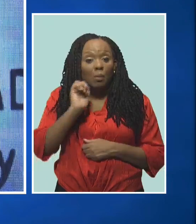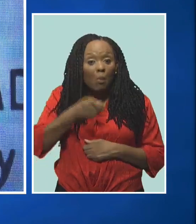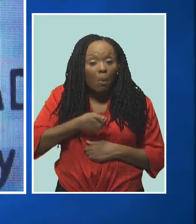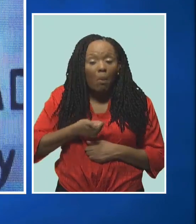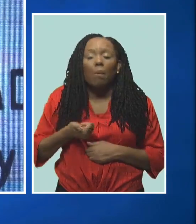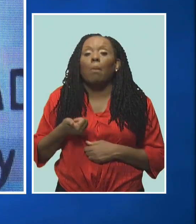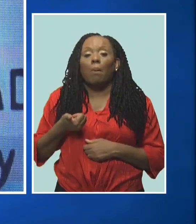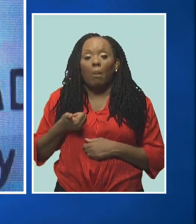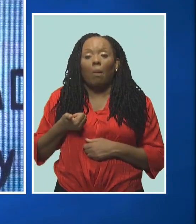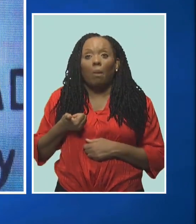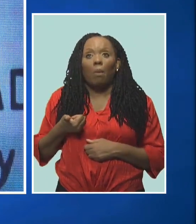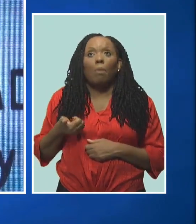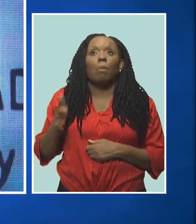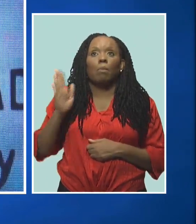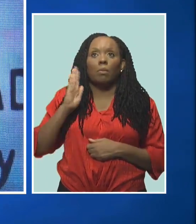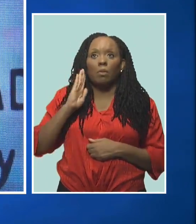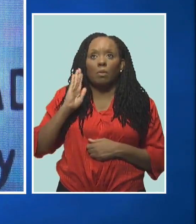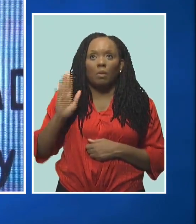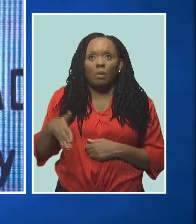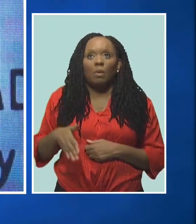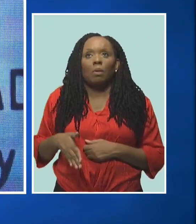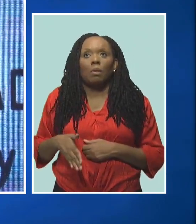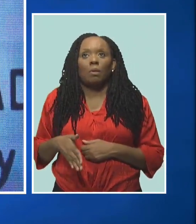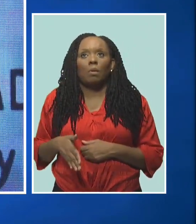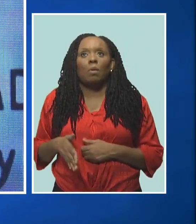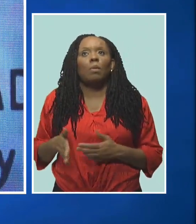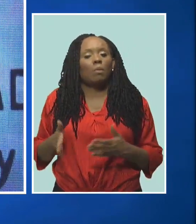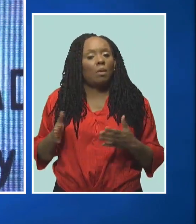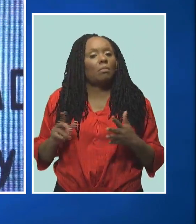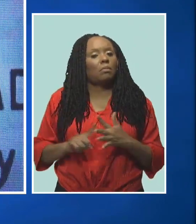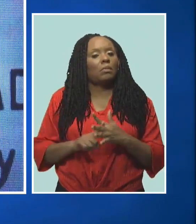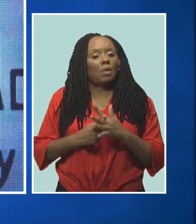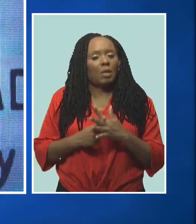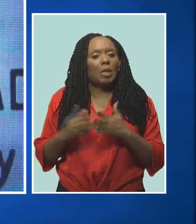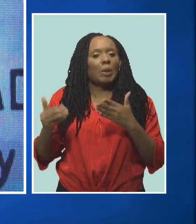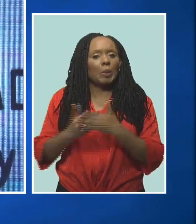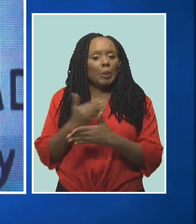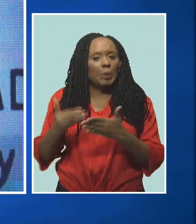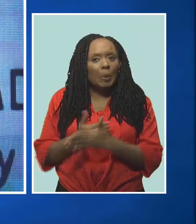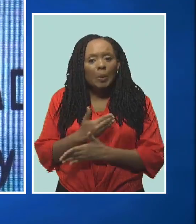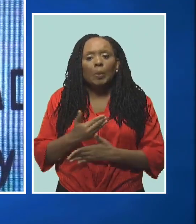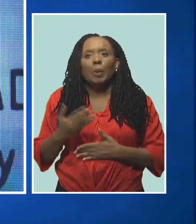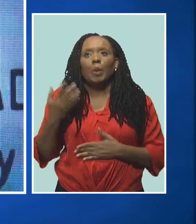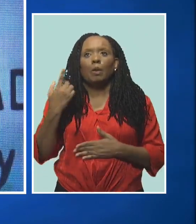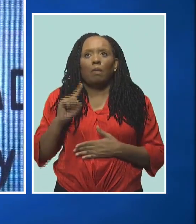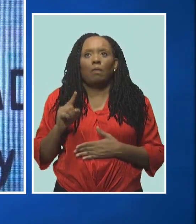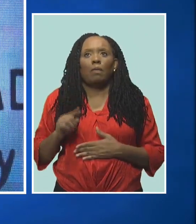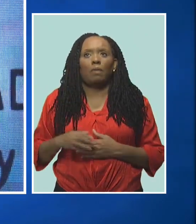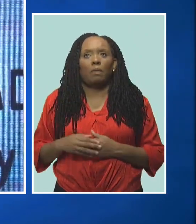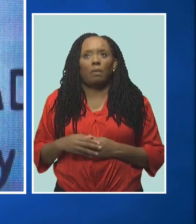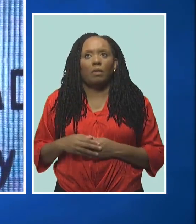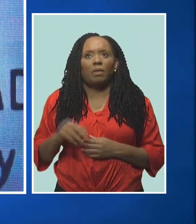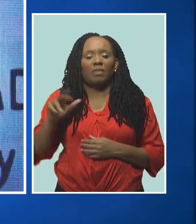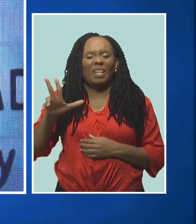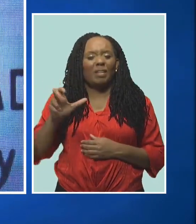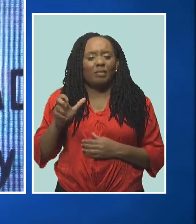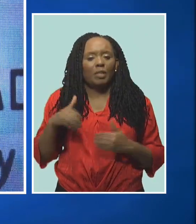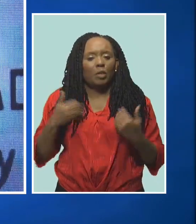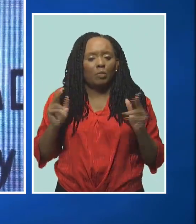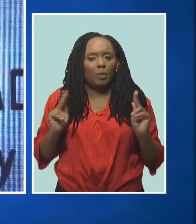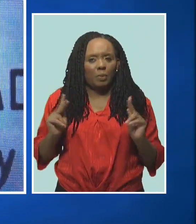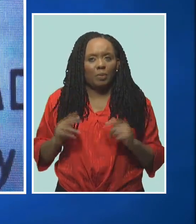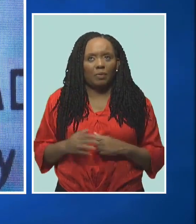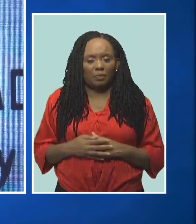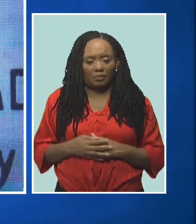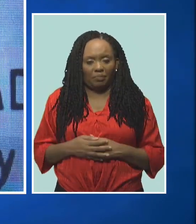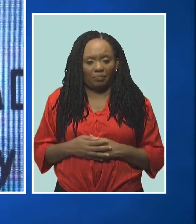be hitting the settings and we'll be hitting reset in the lives of those 300 young persons. It is